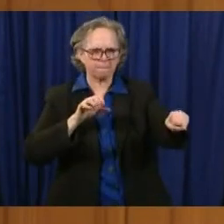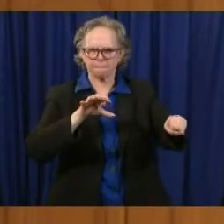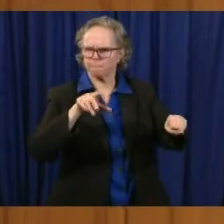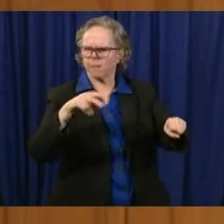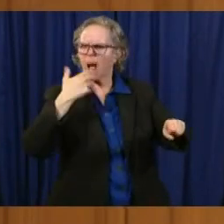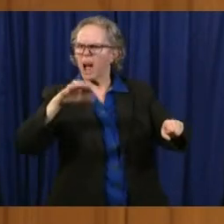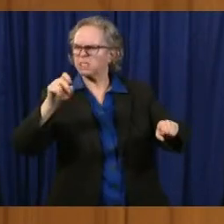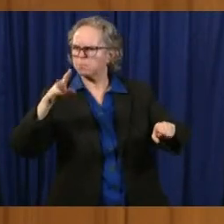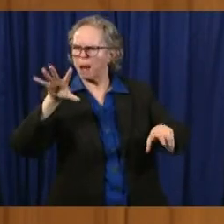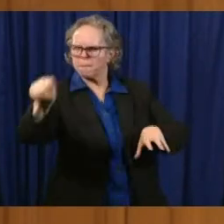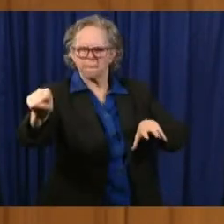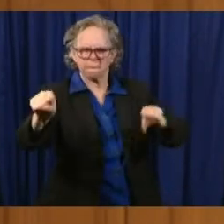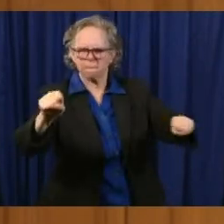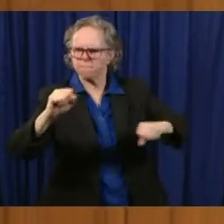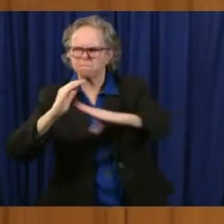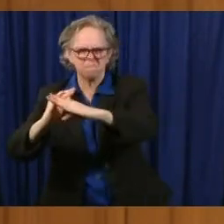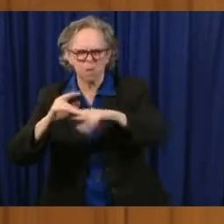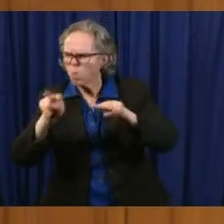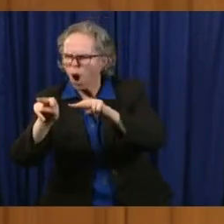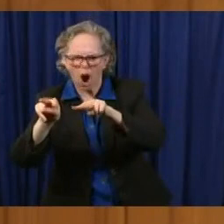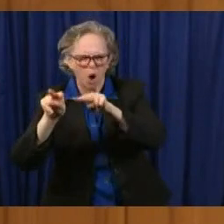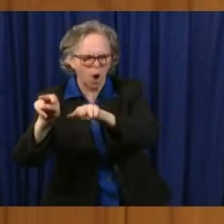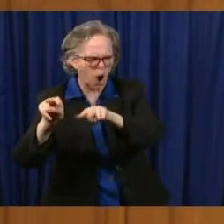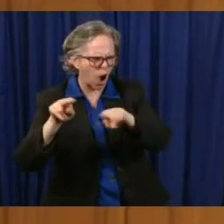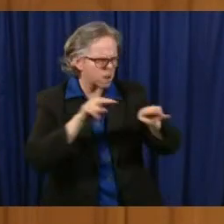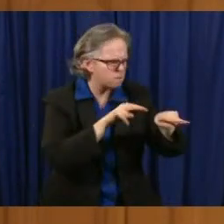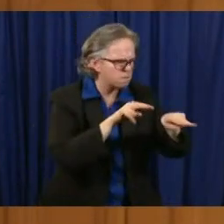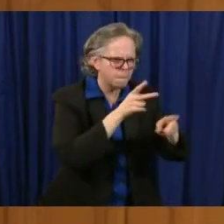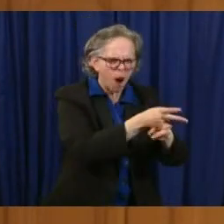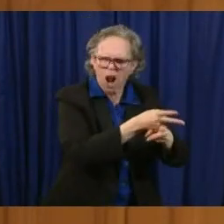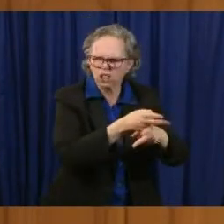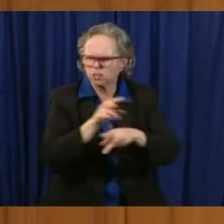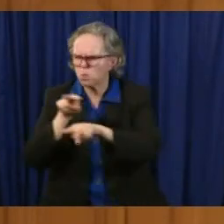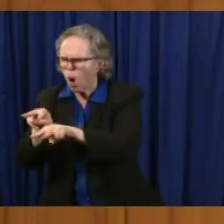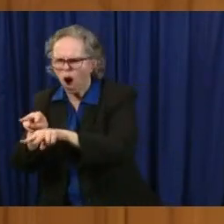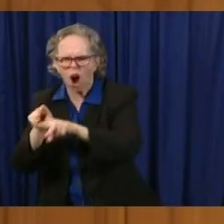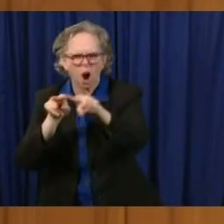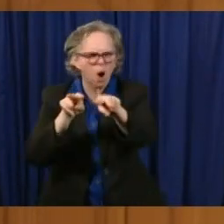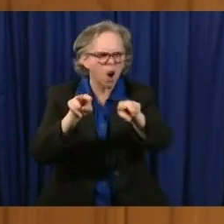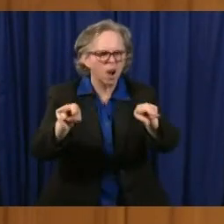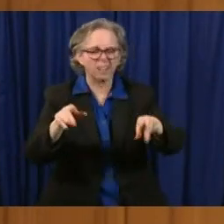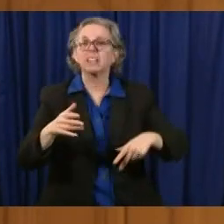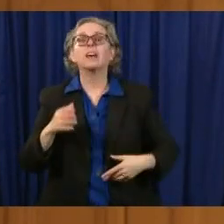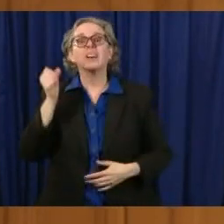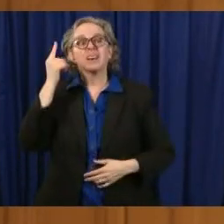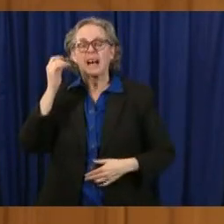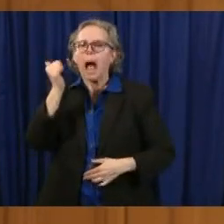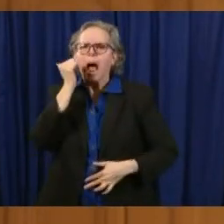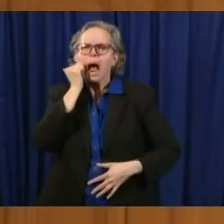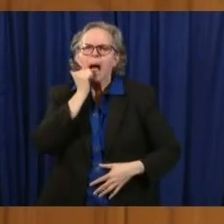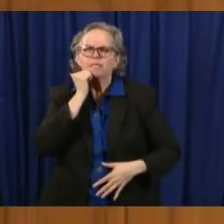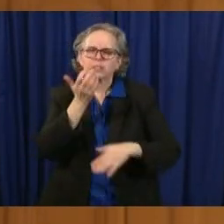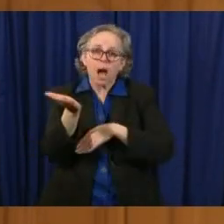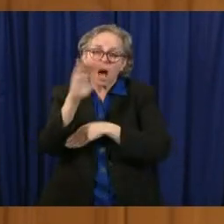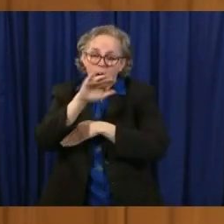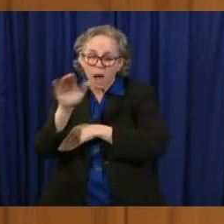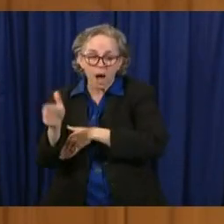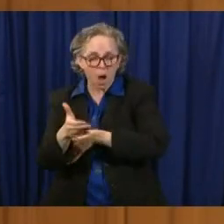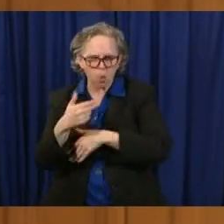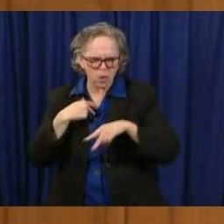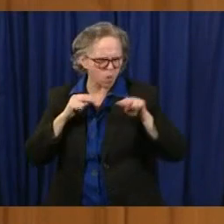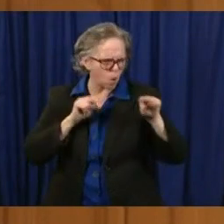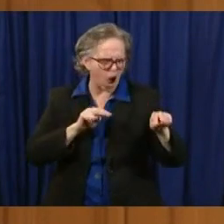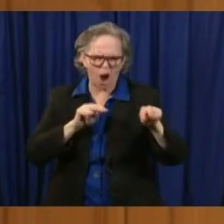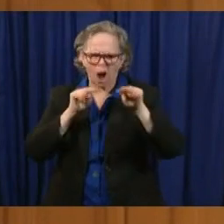again, this is work that we are doing day and night. We're working alongside the